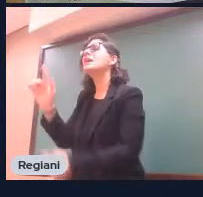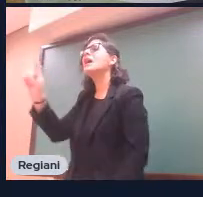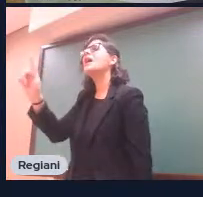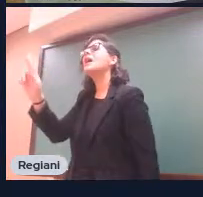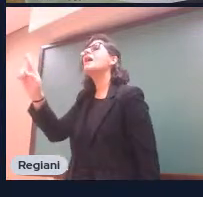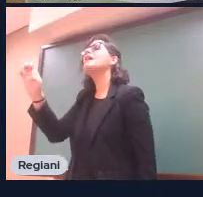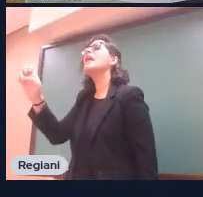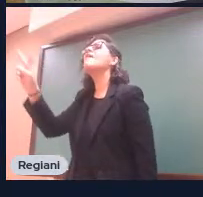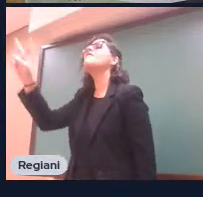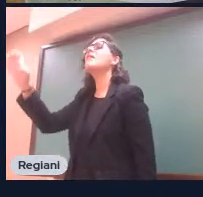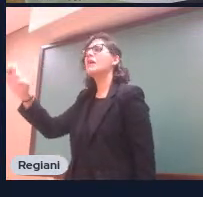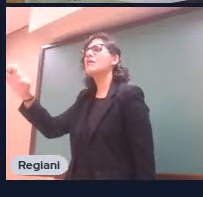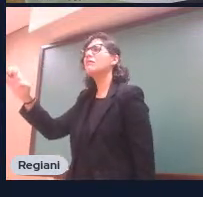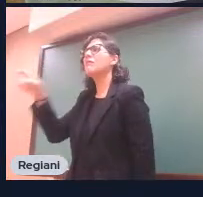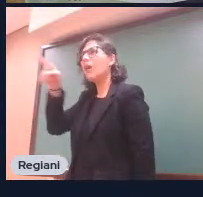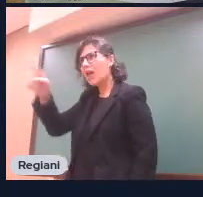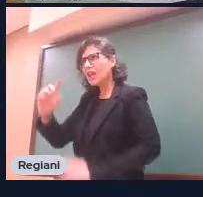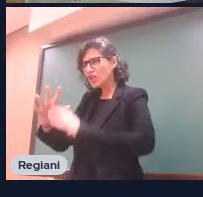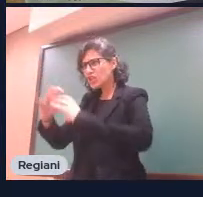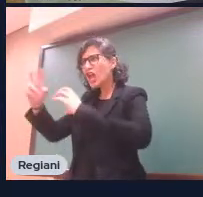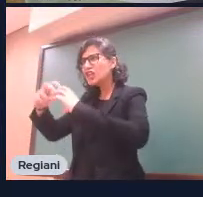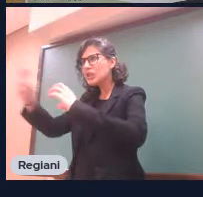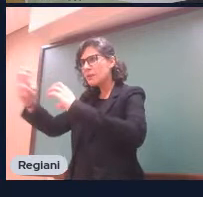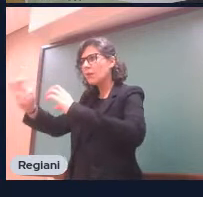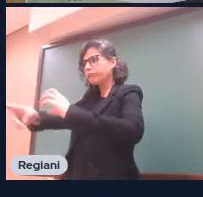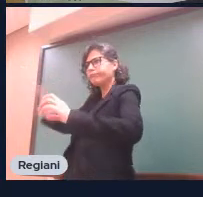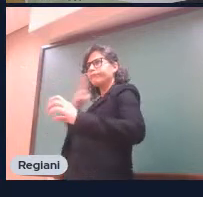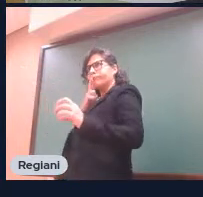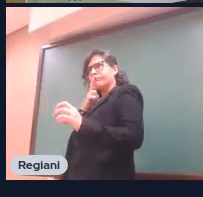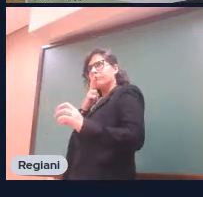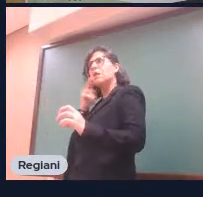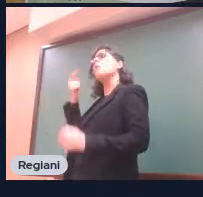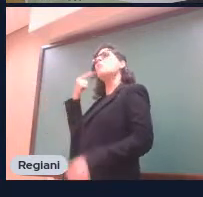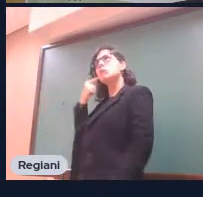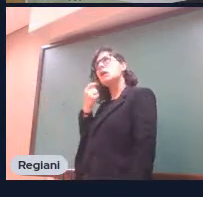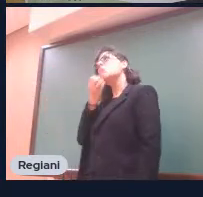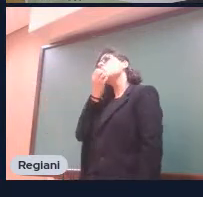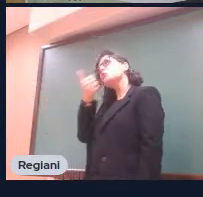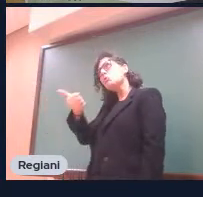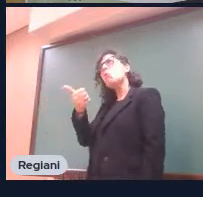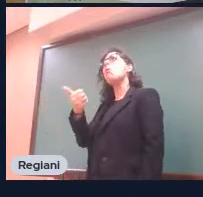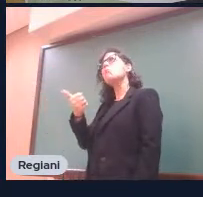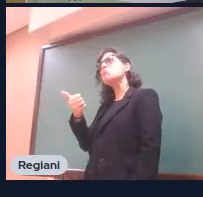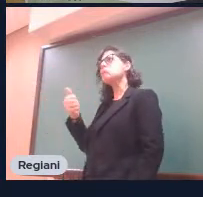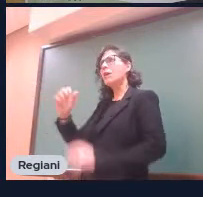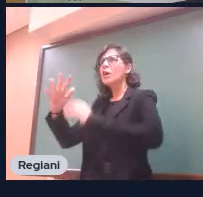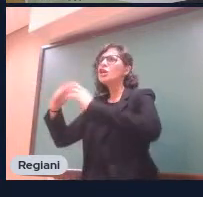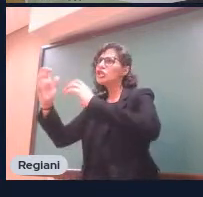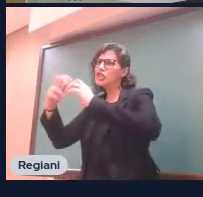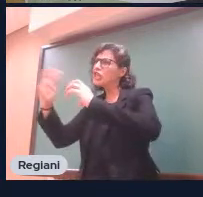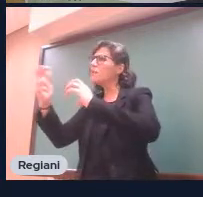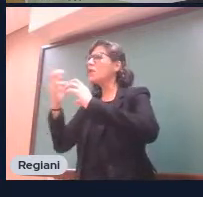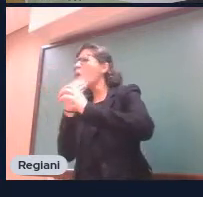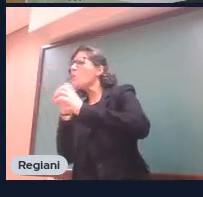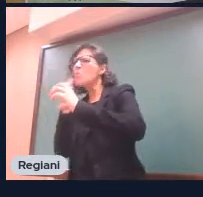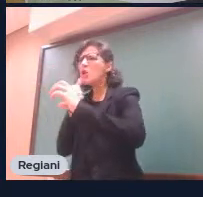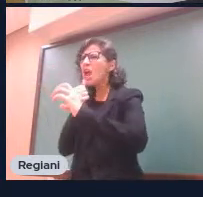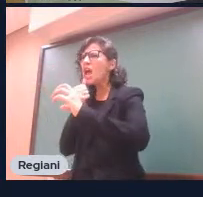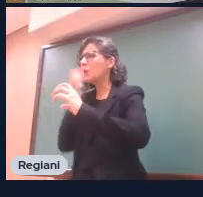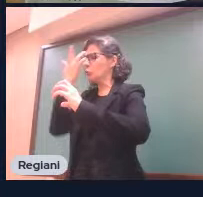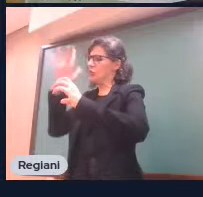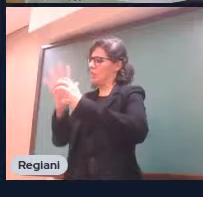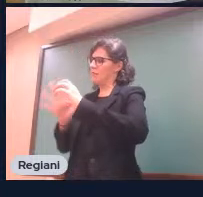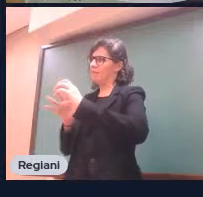it is. At first I thought, oh, this looks very good. He is able, he or she, I don't know what ChatGPT is, it